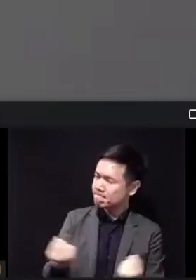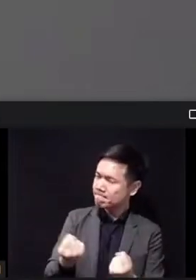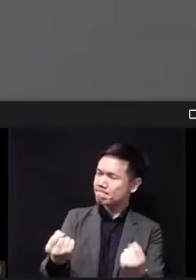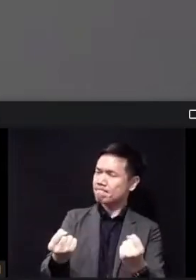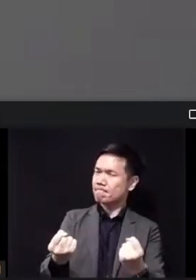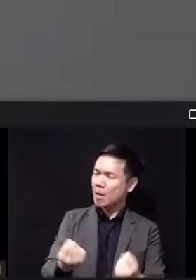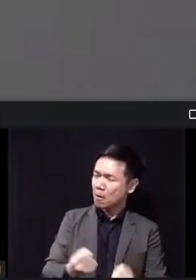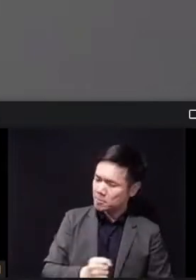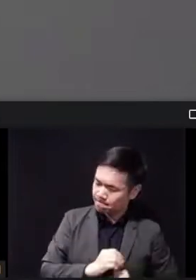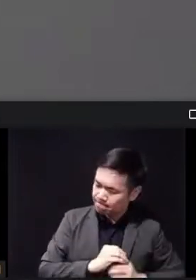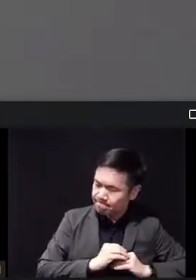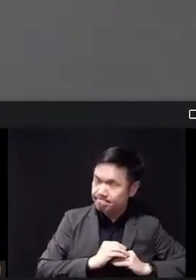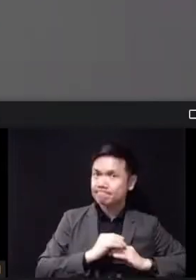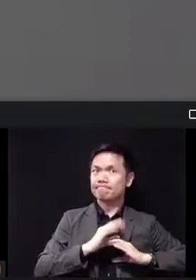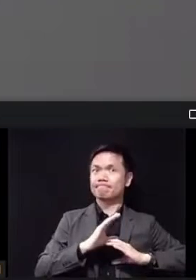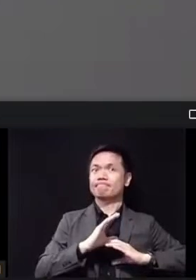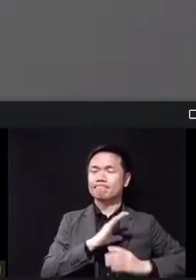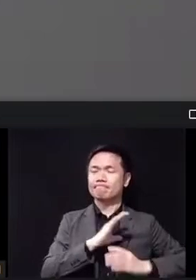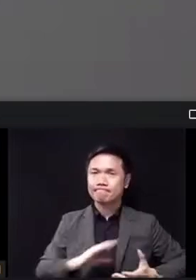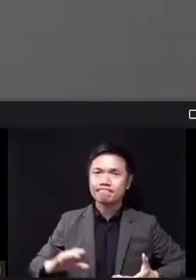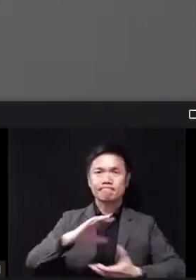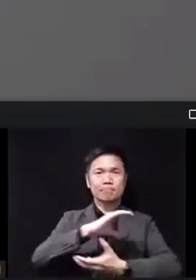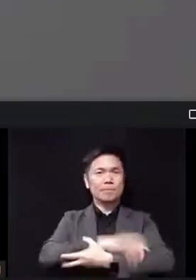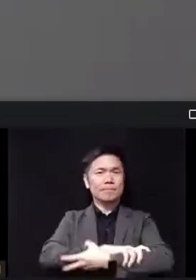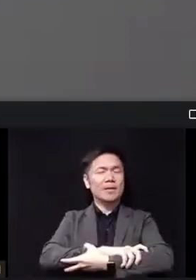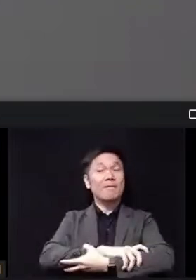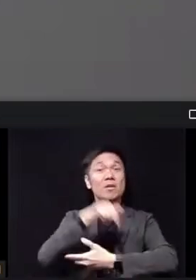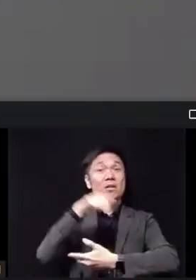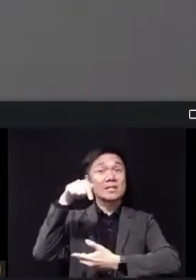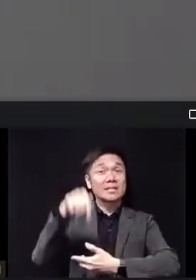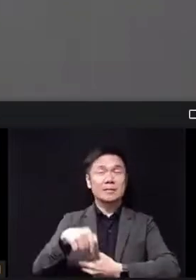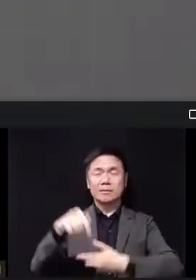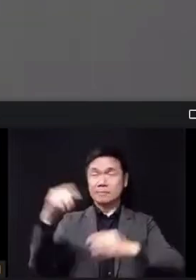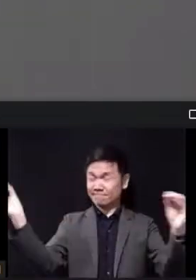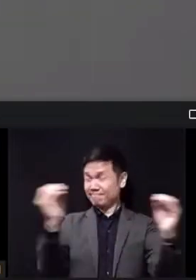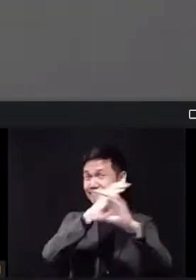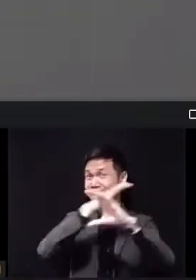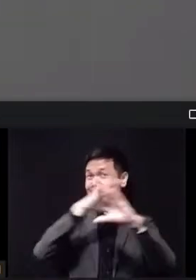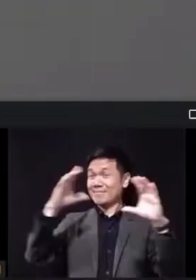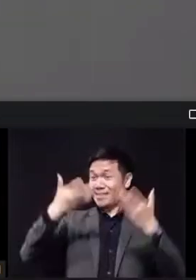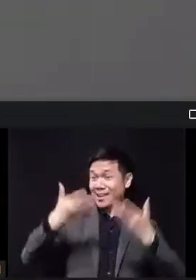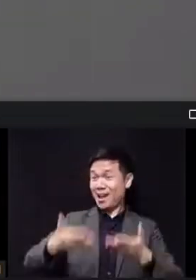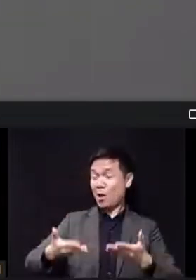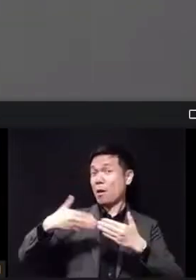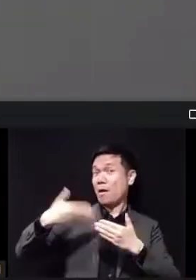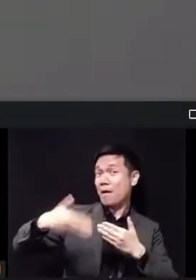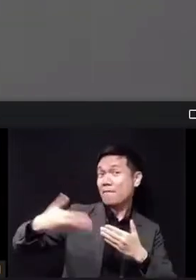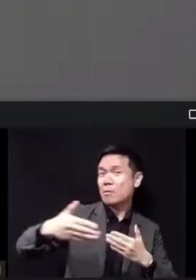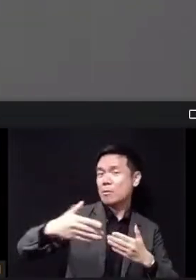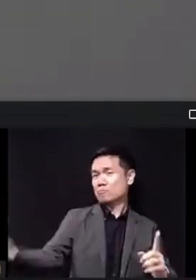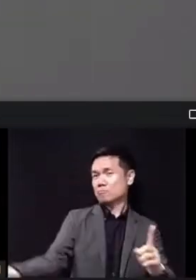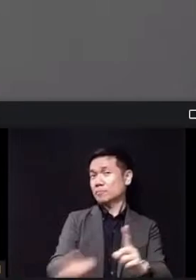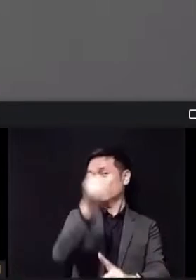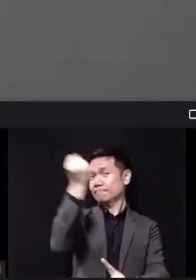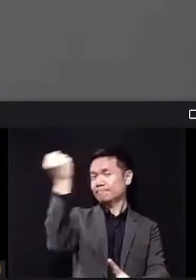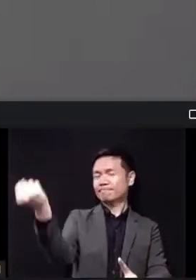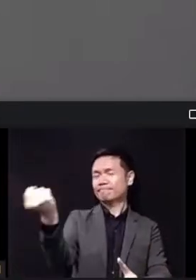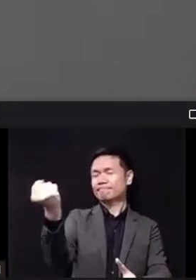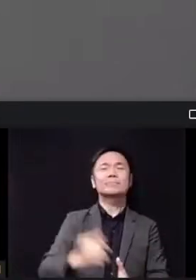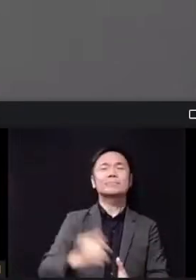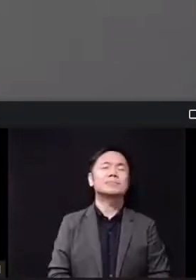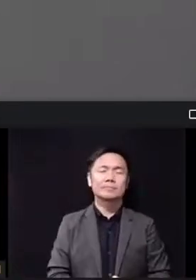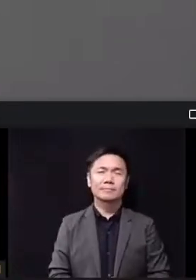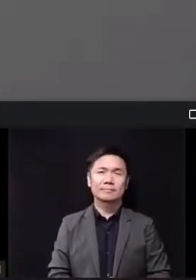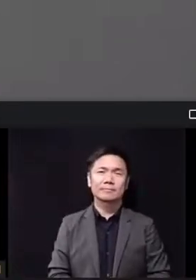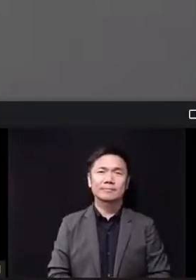our spirit of collaboration to make the aspiration of this generation and future generation a reality. I would like